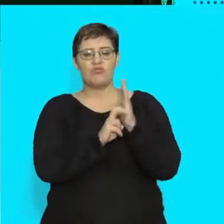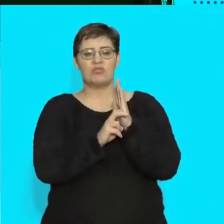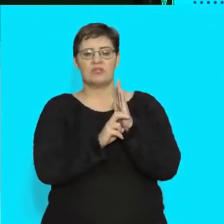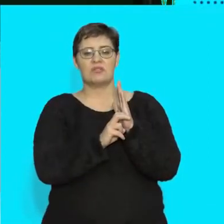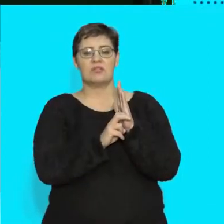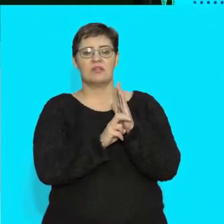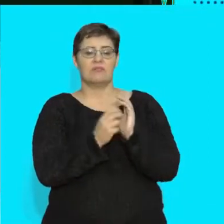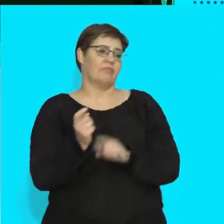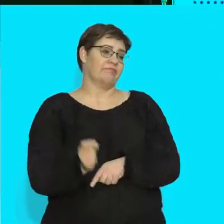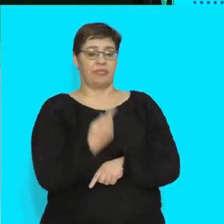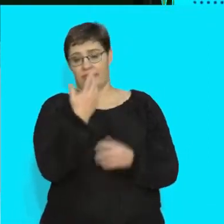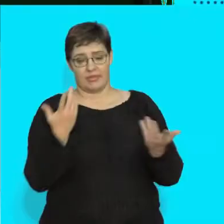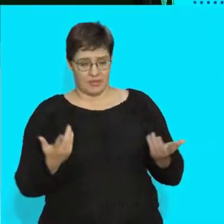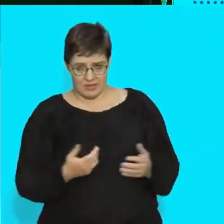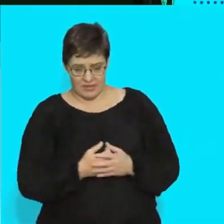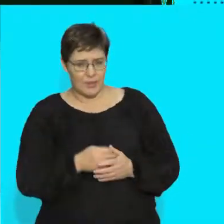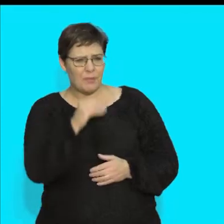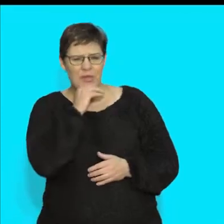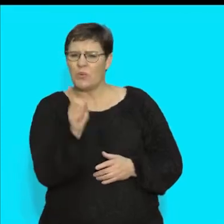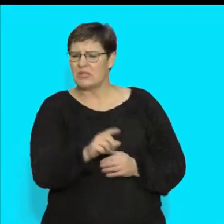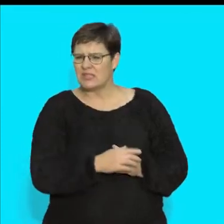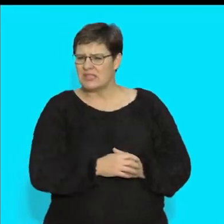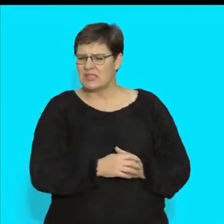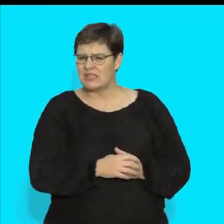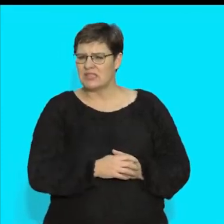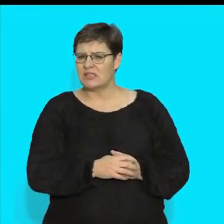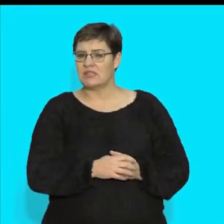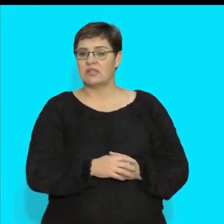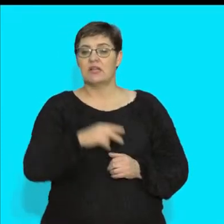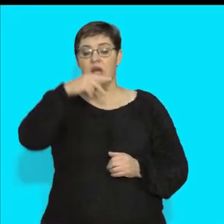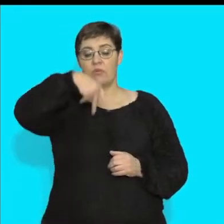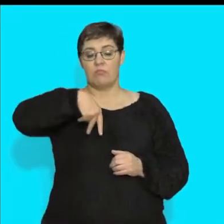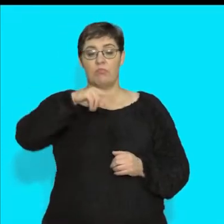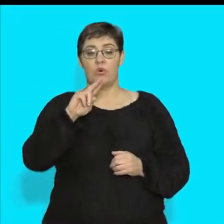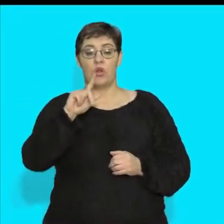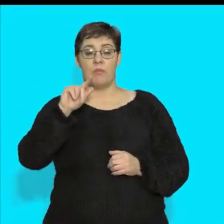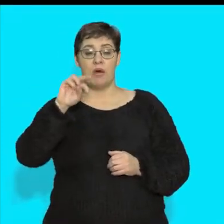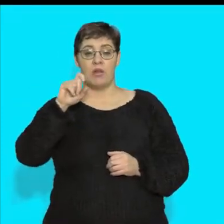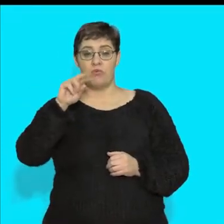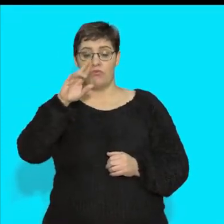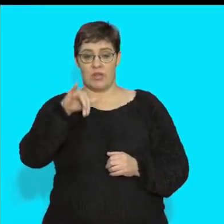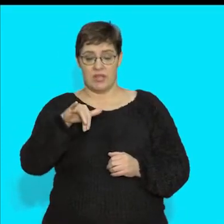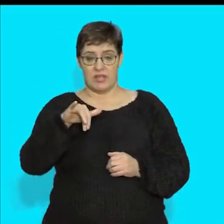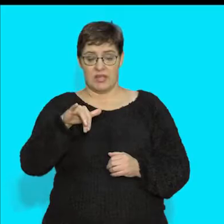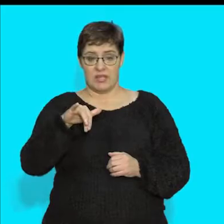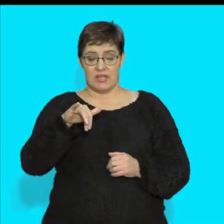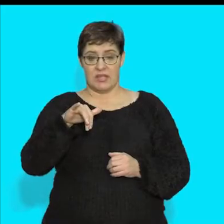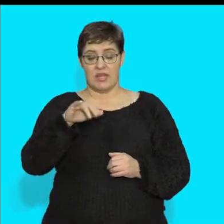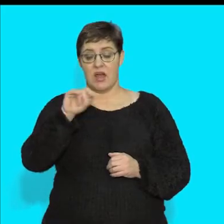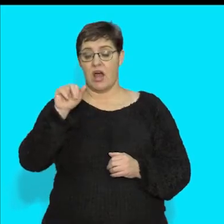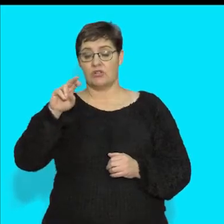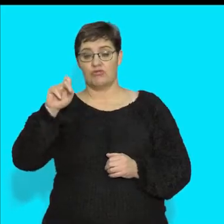like flow them out the window. What do I mean by that is, the pulmonary artery, okay, the